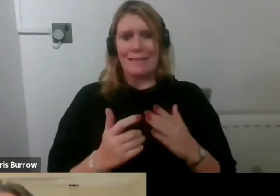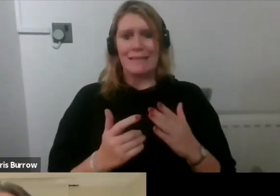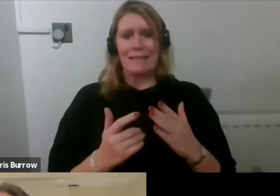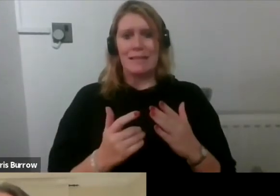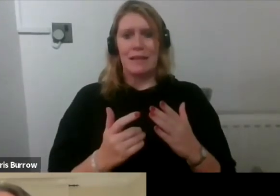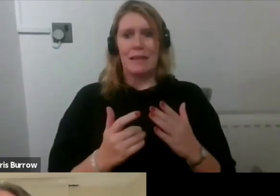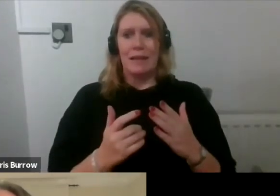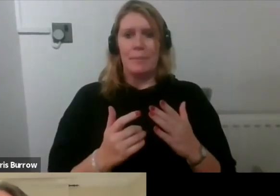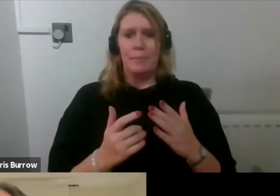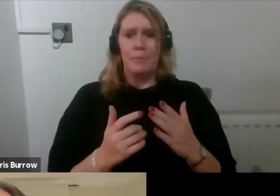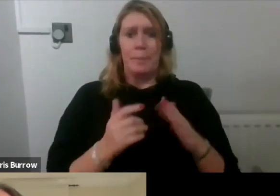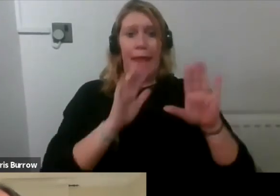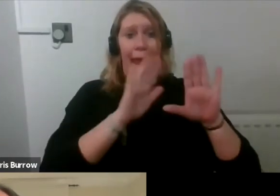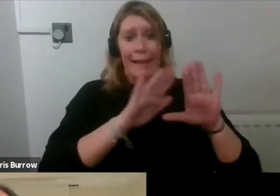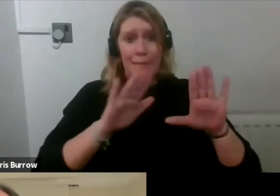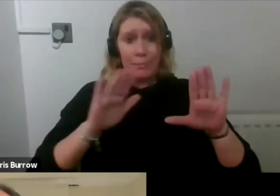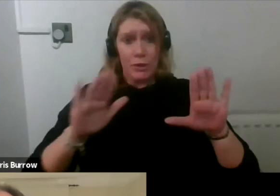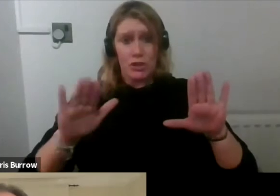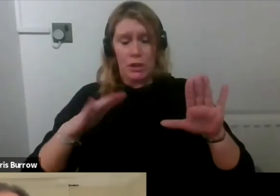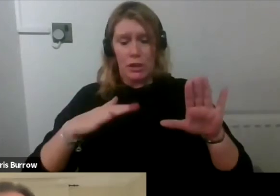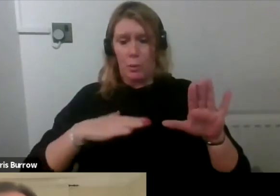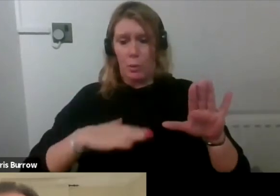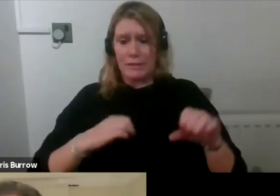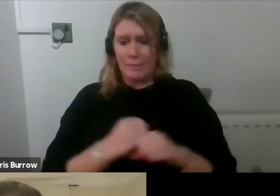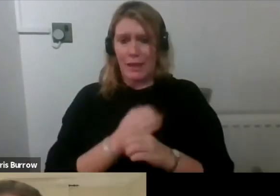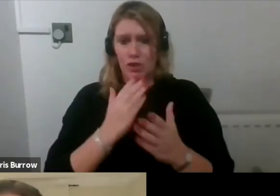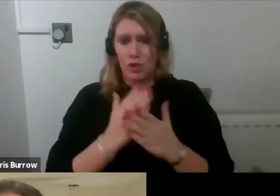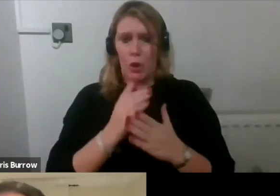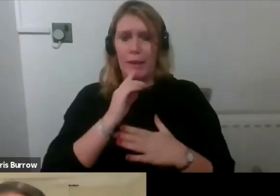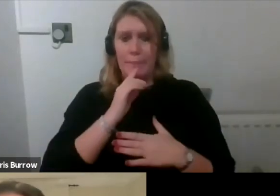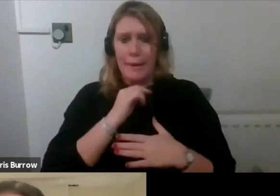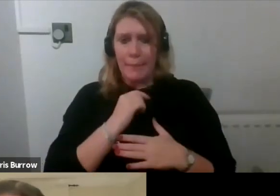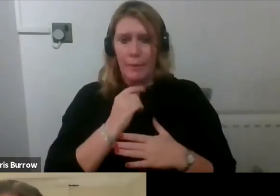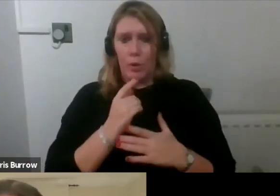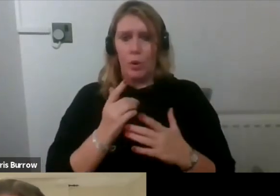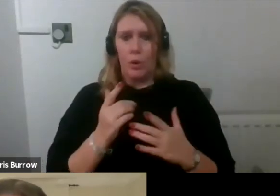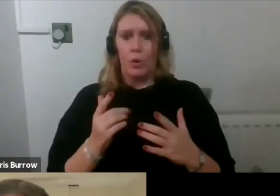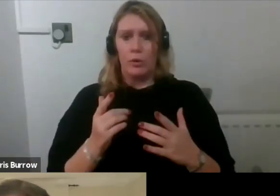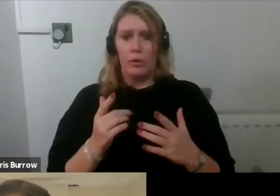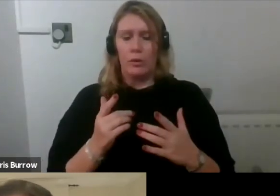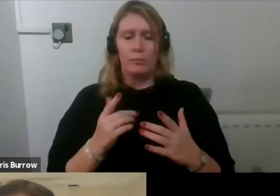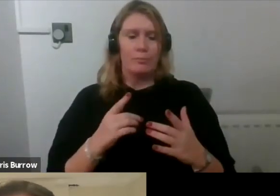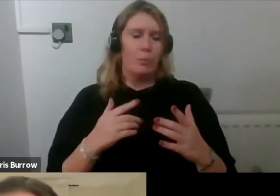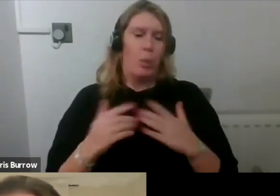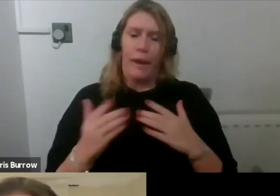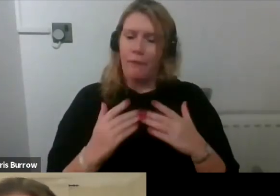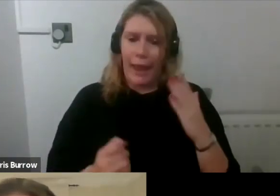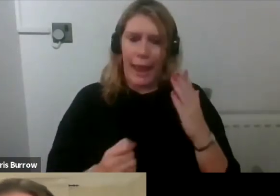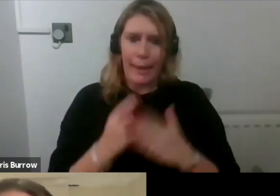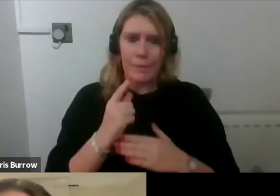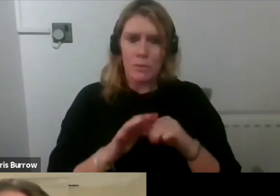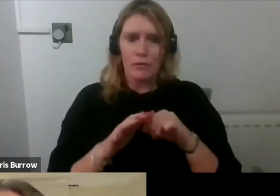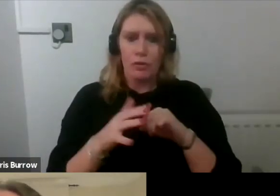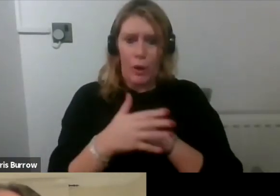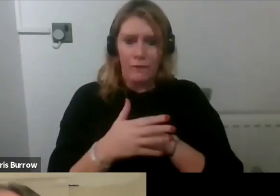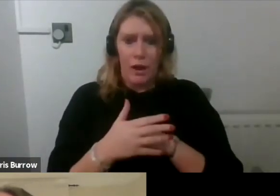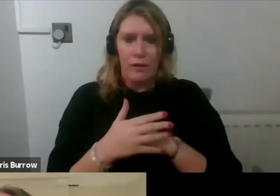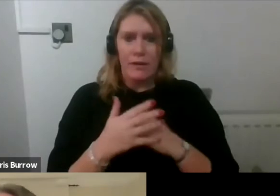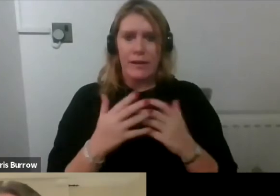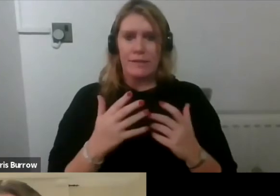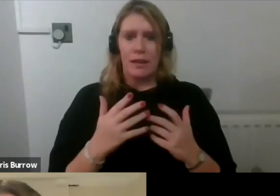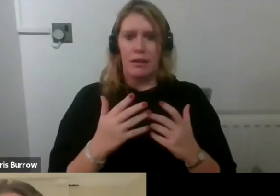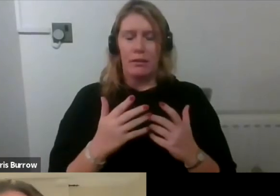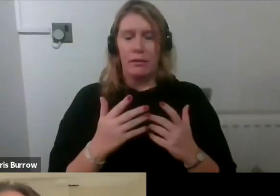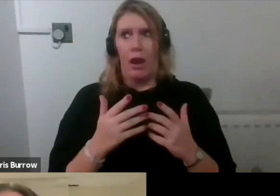out there, actually, whatever happens with COVID. I mean, fingers crossed, God willing, we look like we've got this vaccine